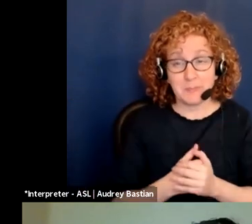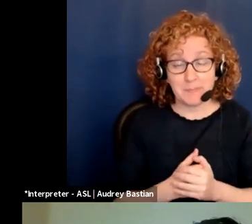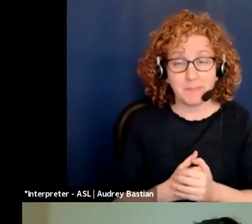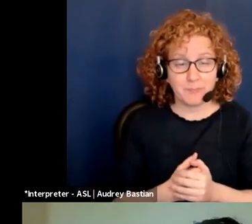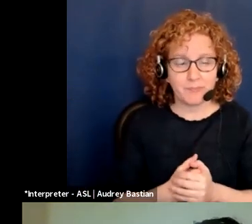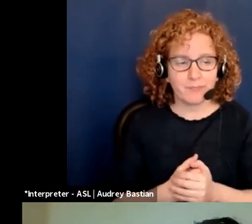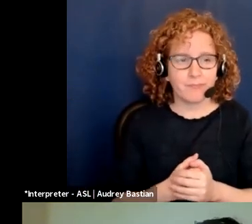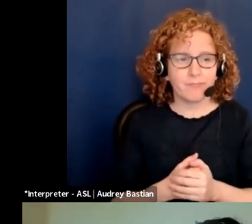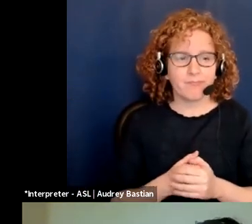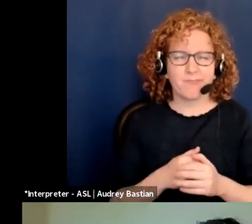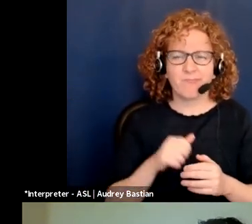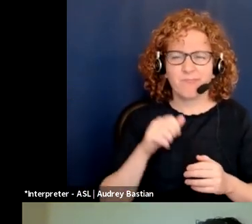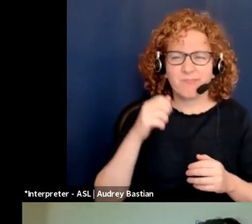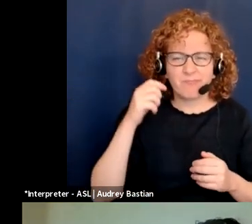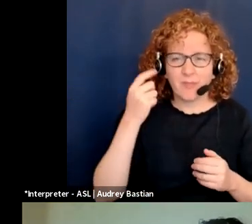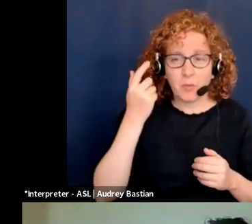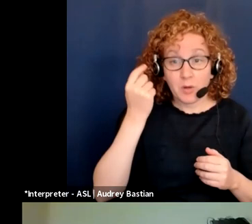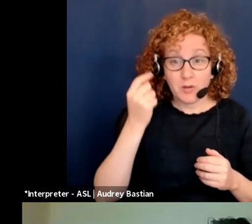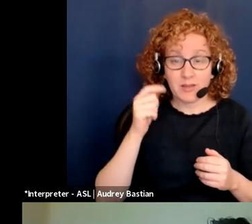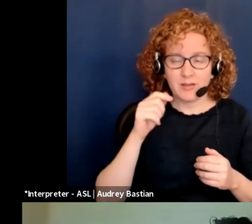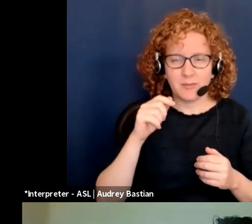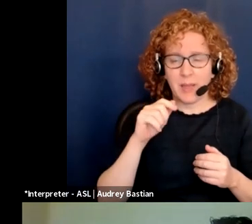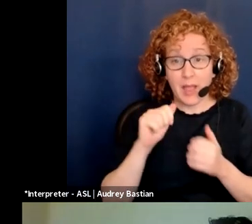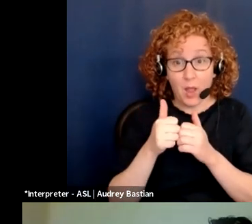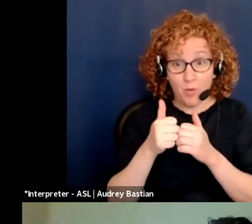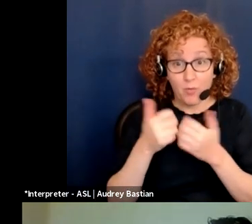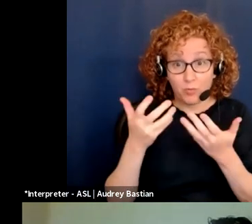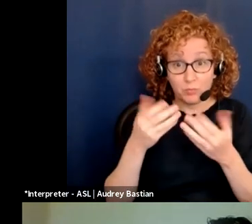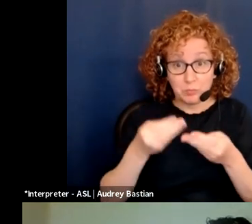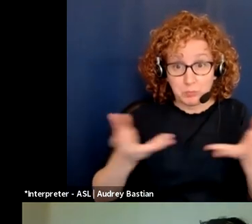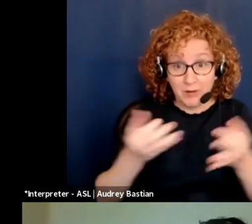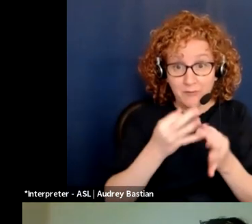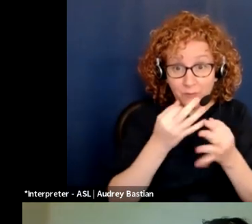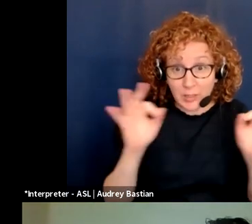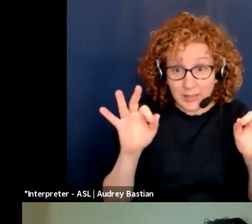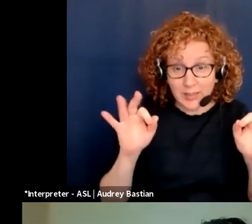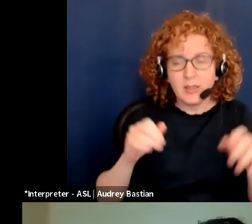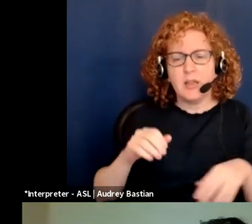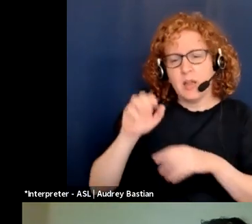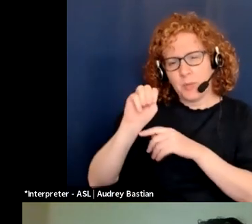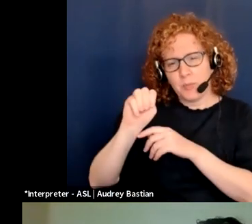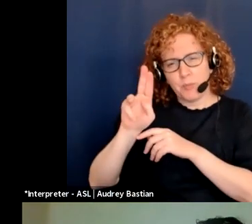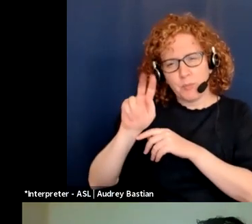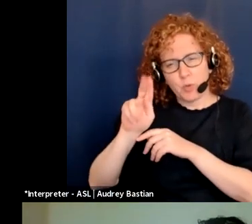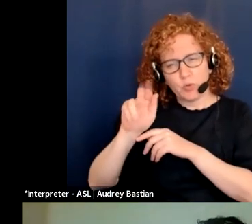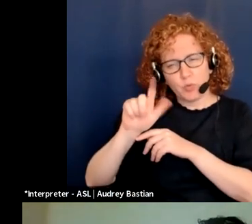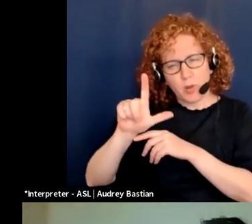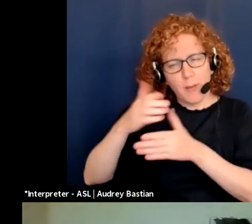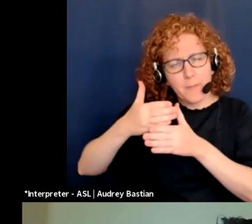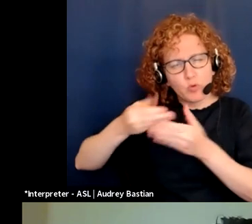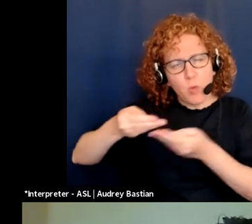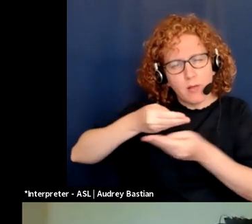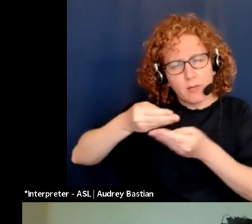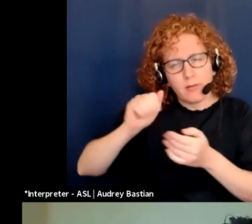And that grew out of a mutual aid program that had been operating really successfully in the community before the state even